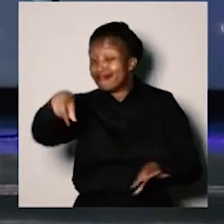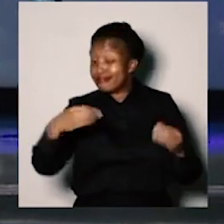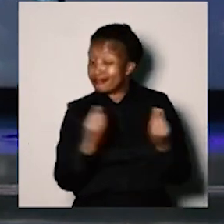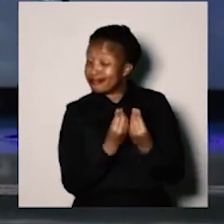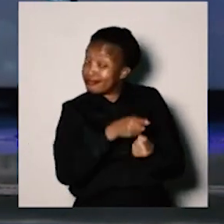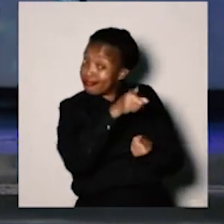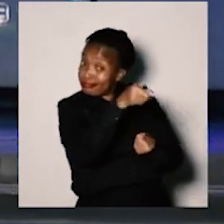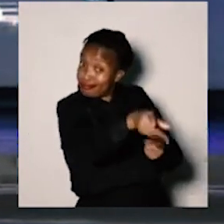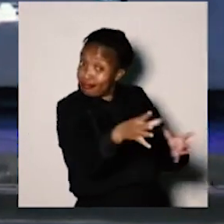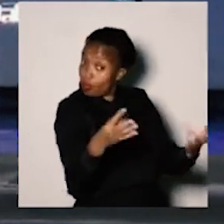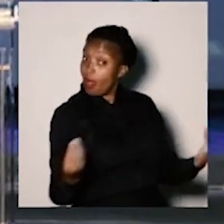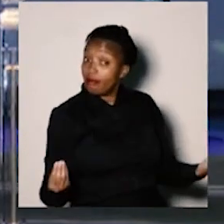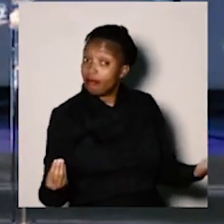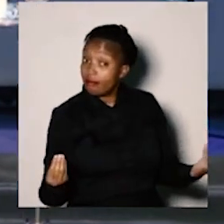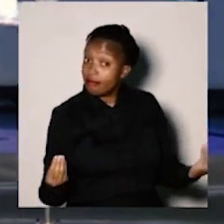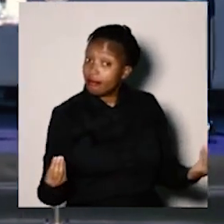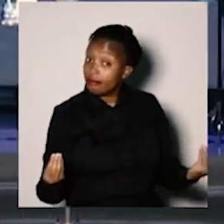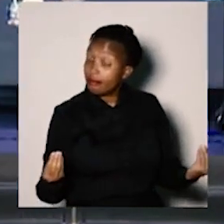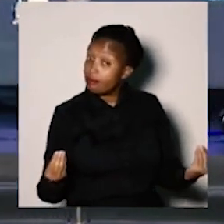have gotten together?